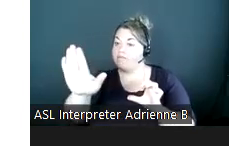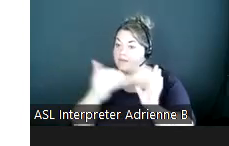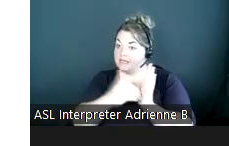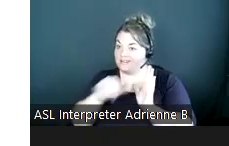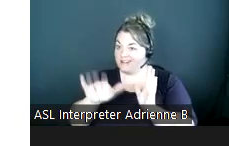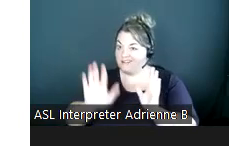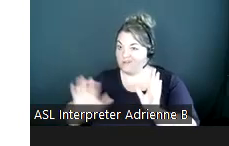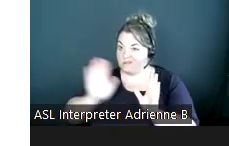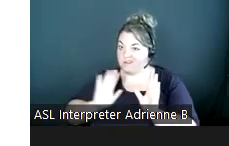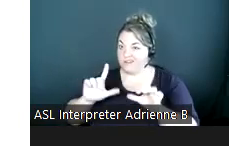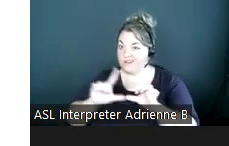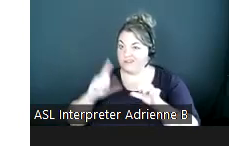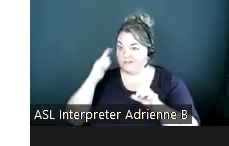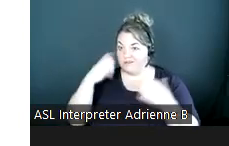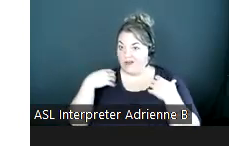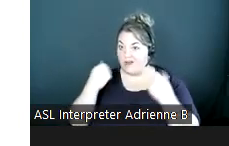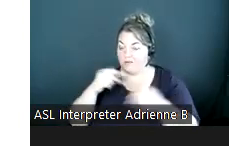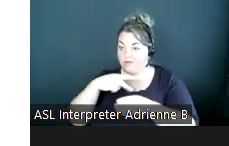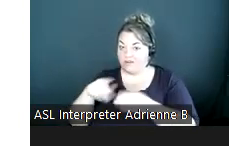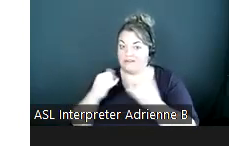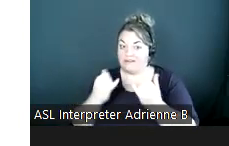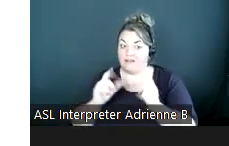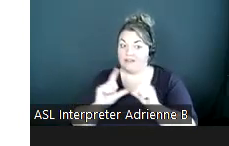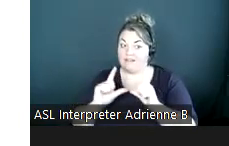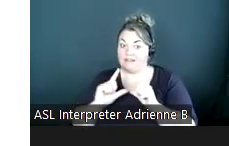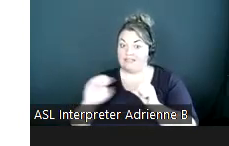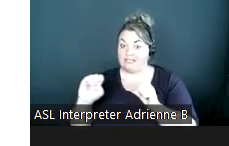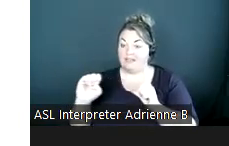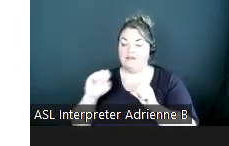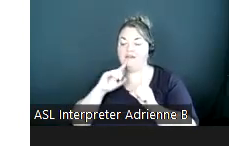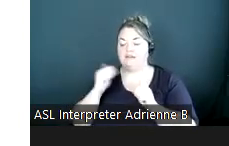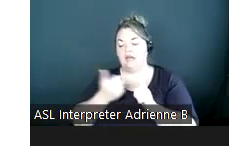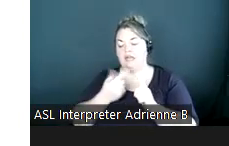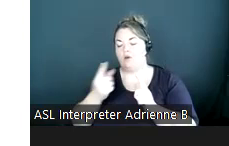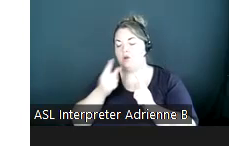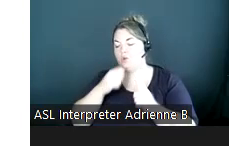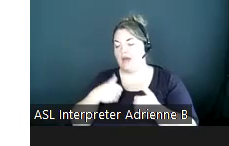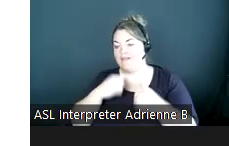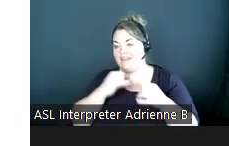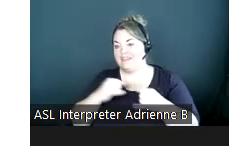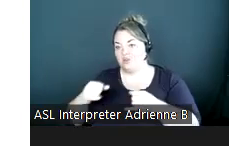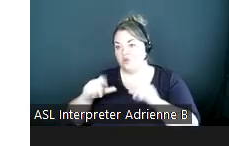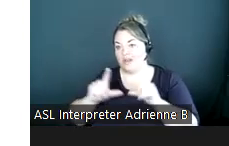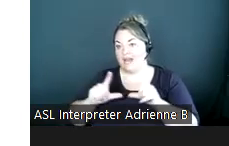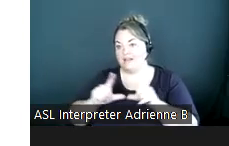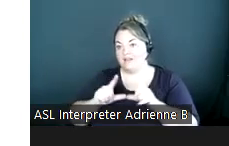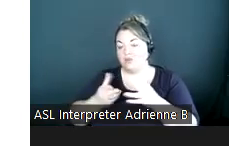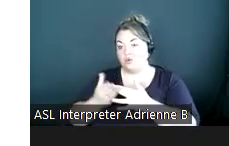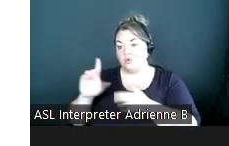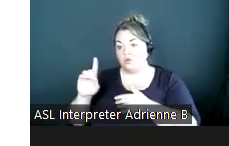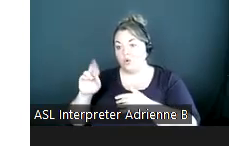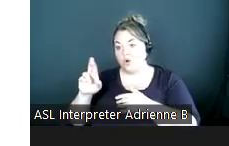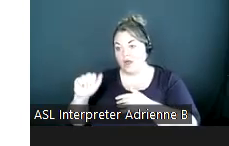licensed mental health professional. Now licensee is anybody who has an individual license through DORA providing